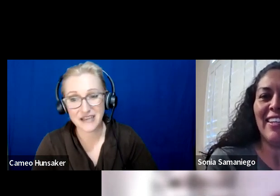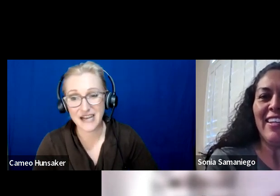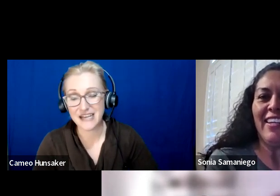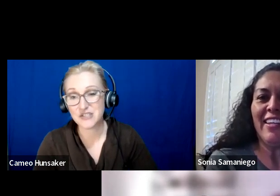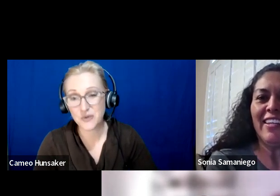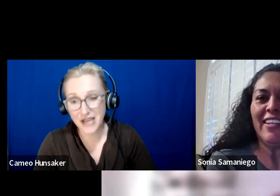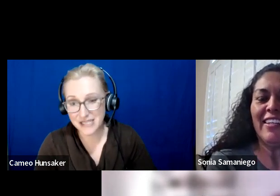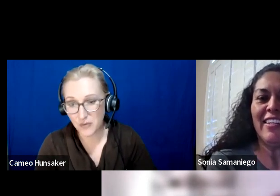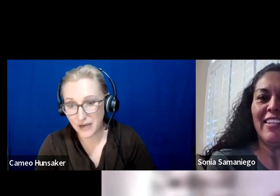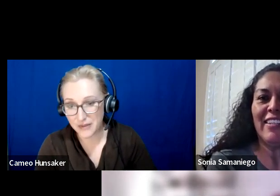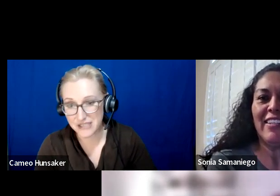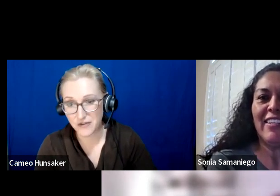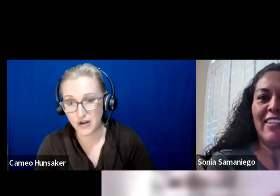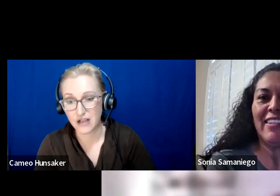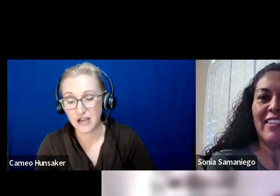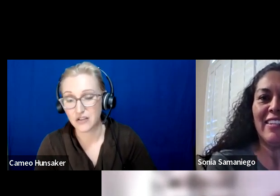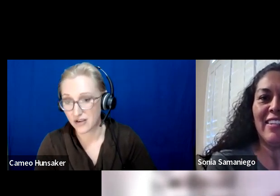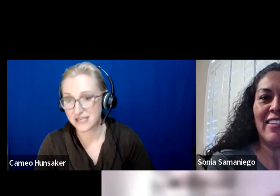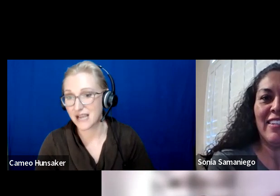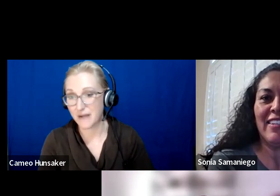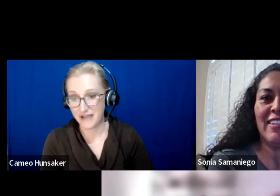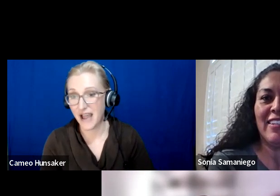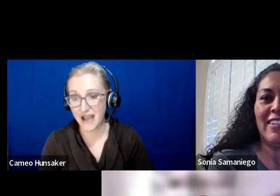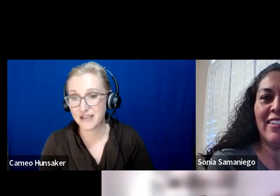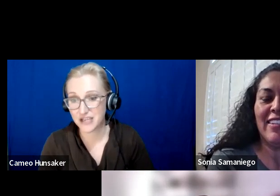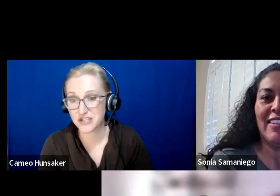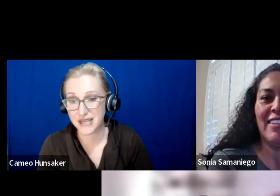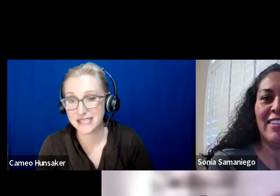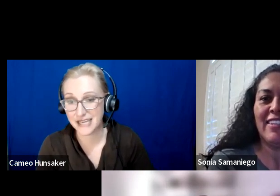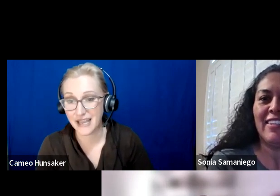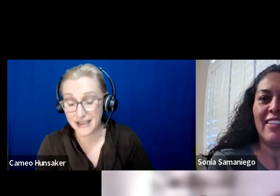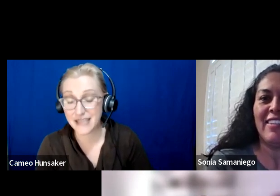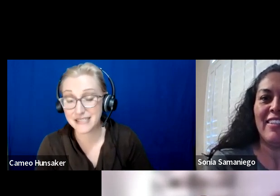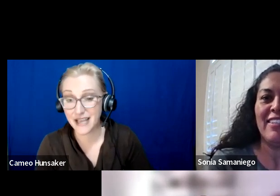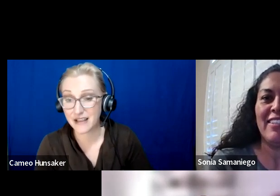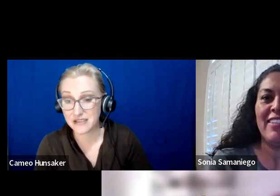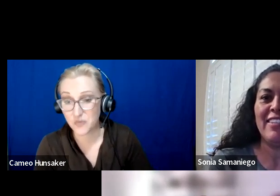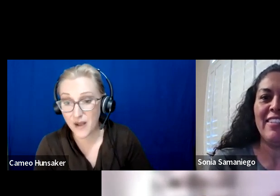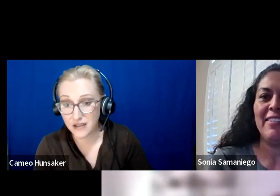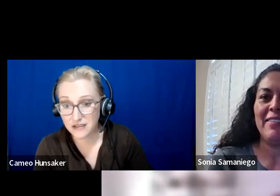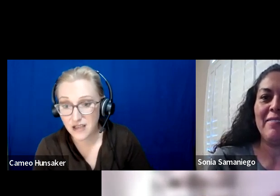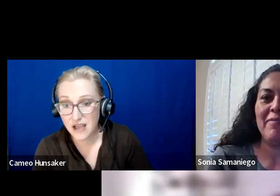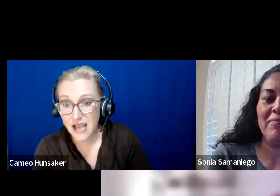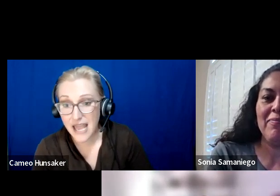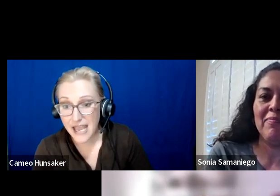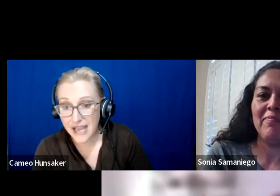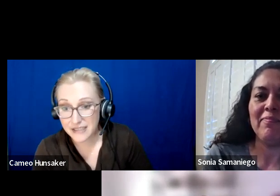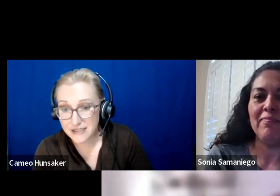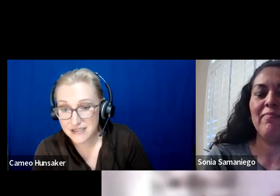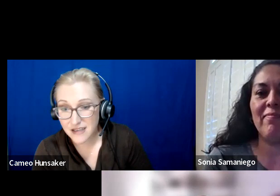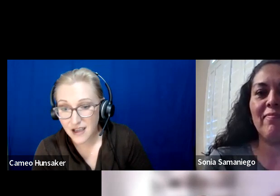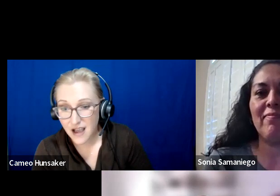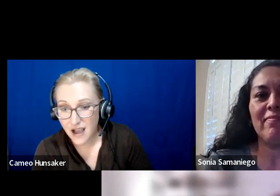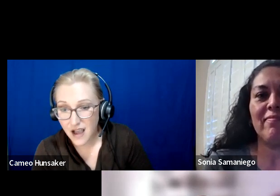So Sonia has been working with us for a long time. I have connections with ACDL as well.